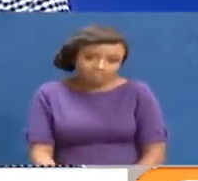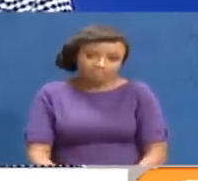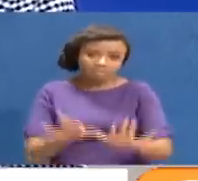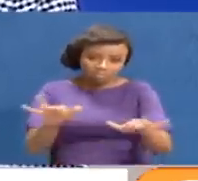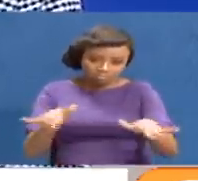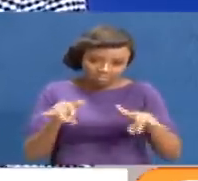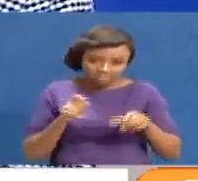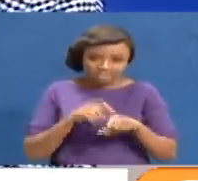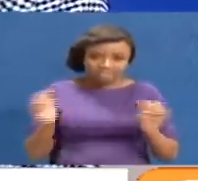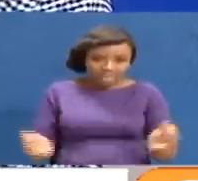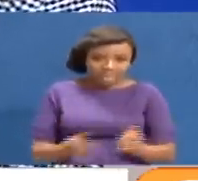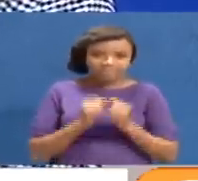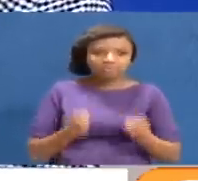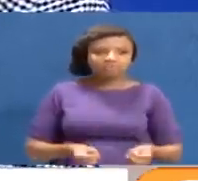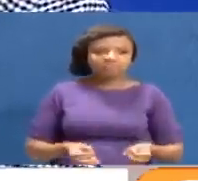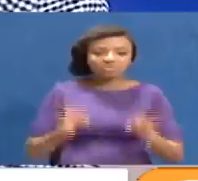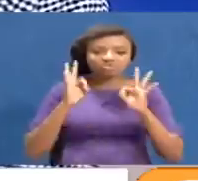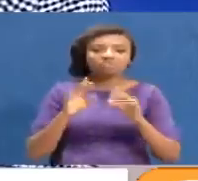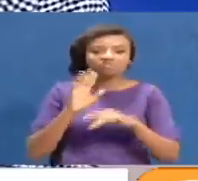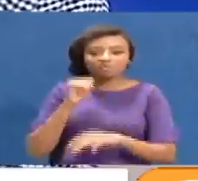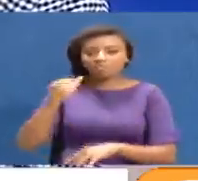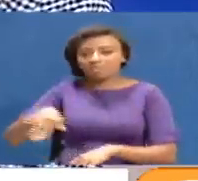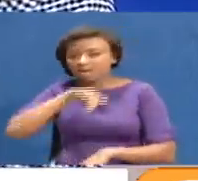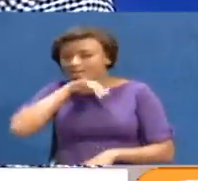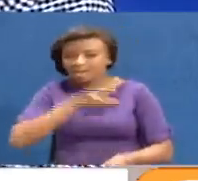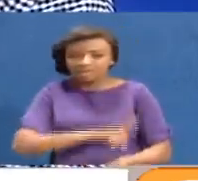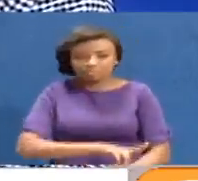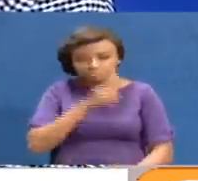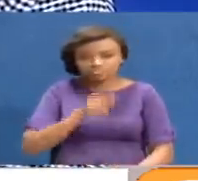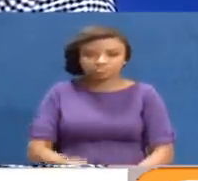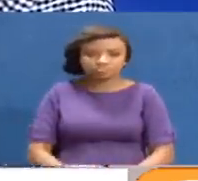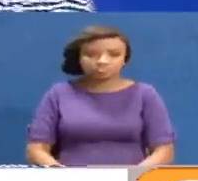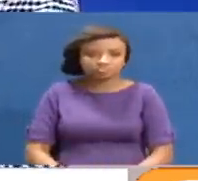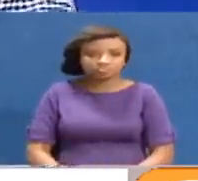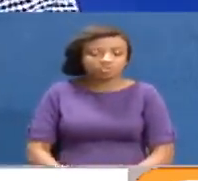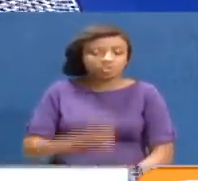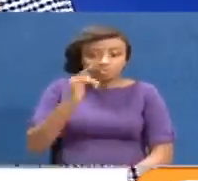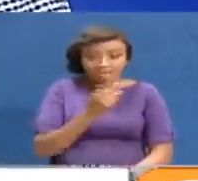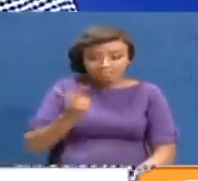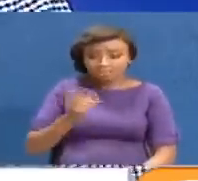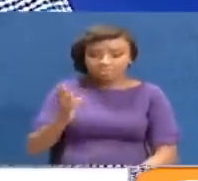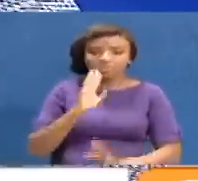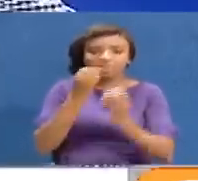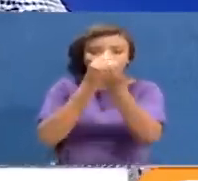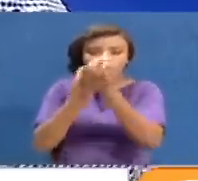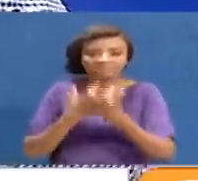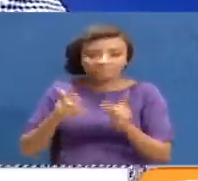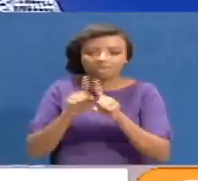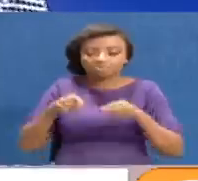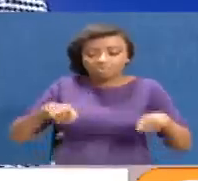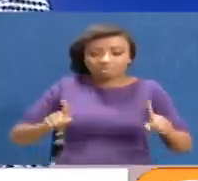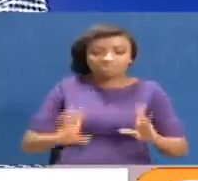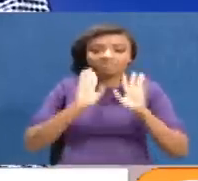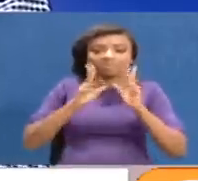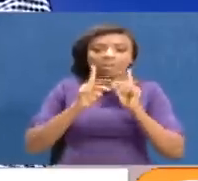that come formally from the two principals. All right? Okay? Because they'll give us that and the other ones to announce the